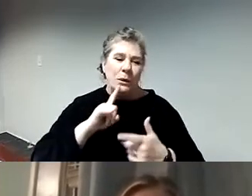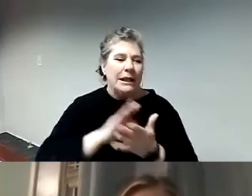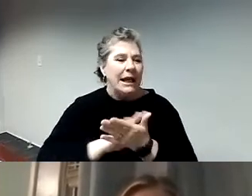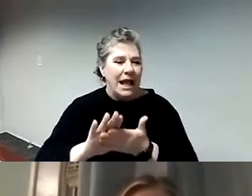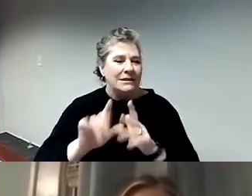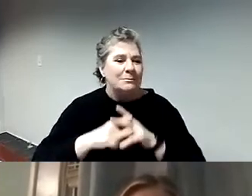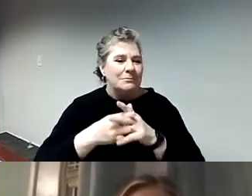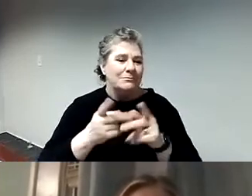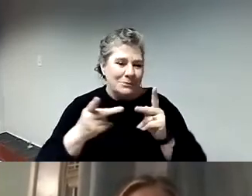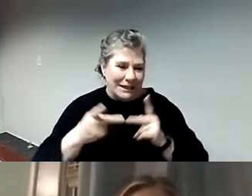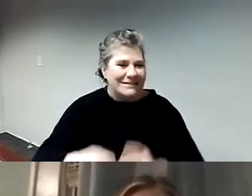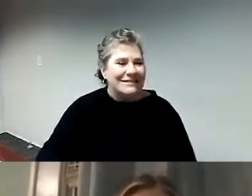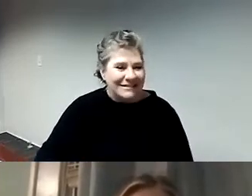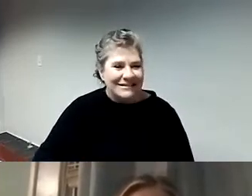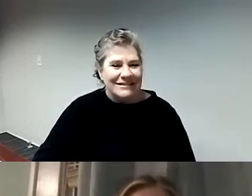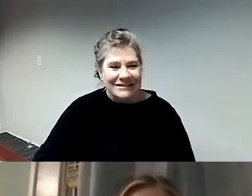start.